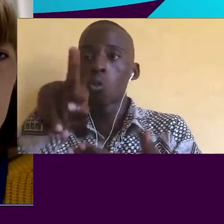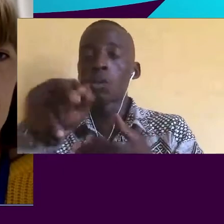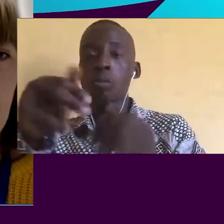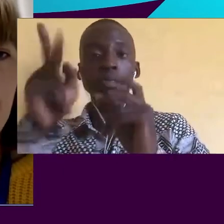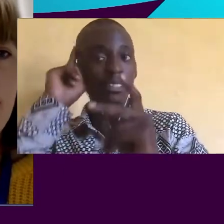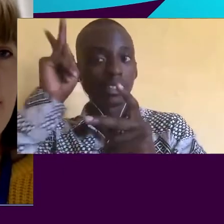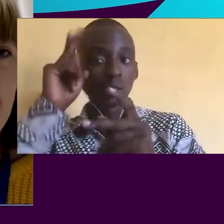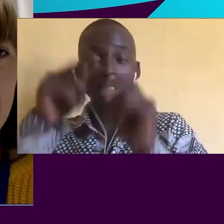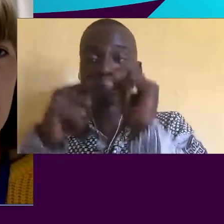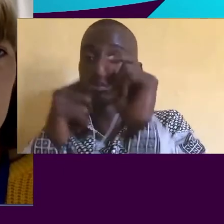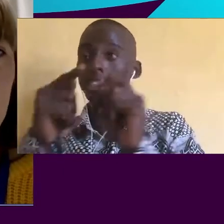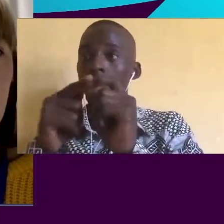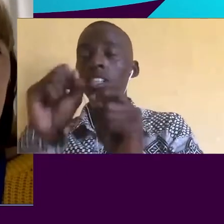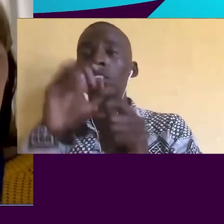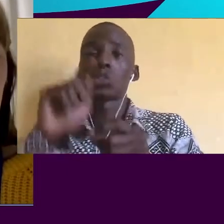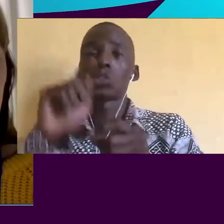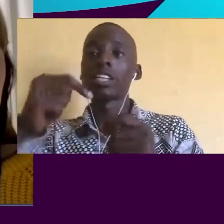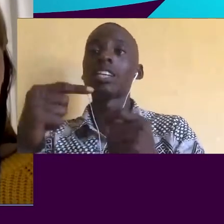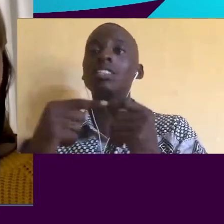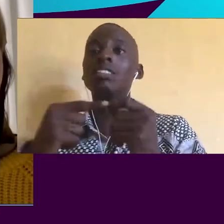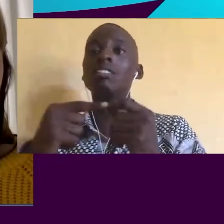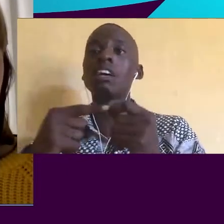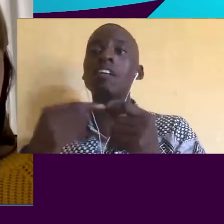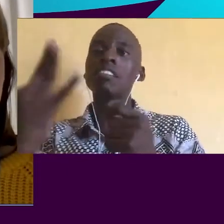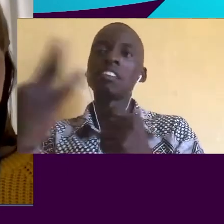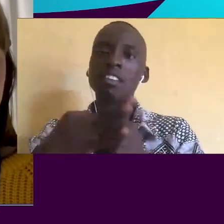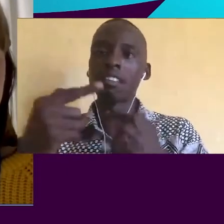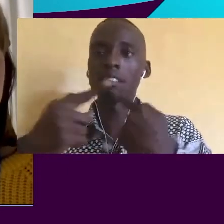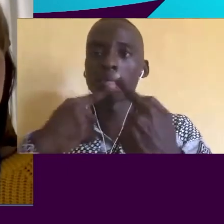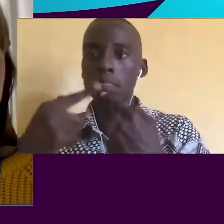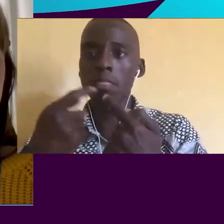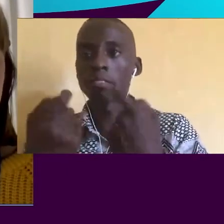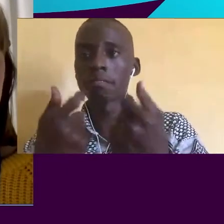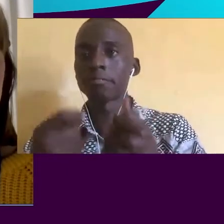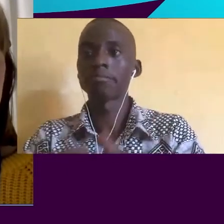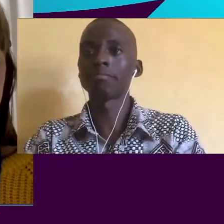So I can talk through those just now if you'd like me to.